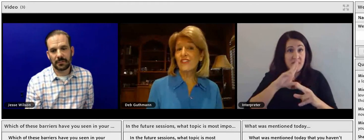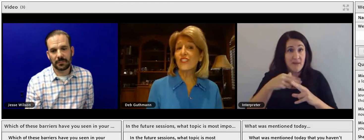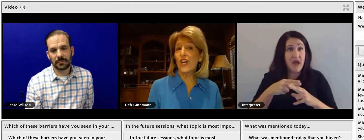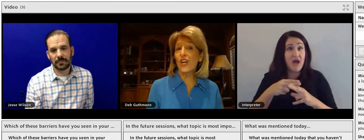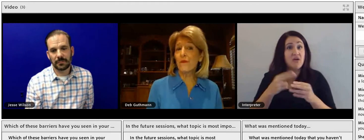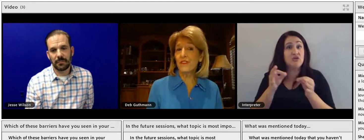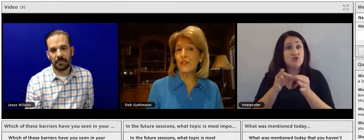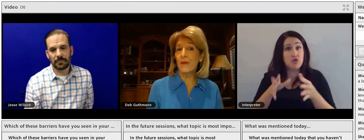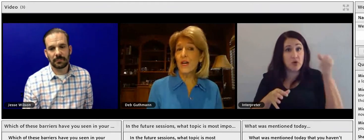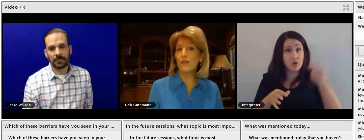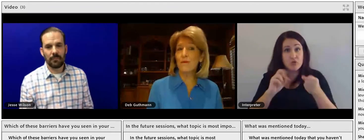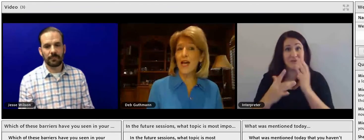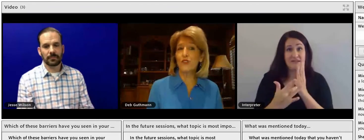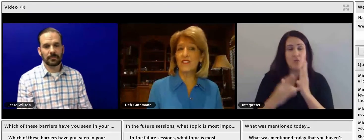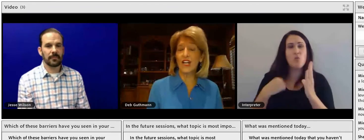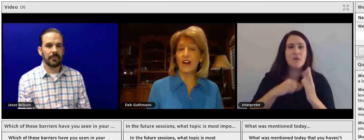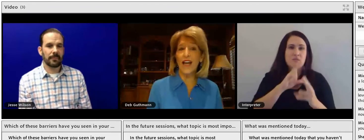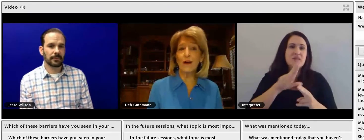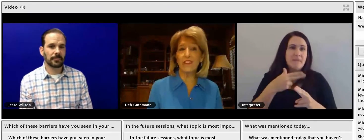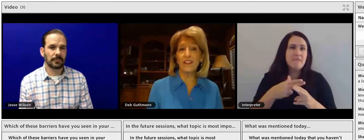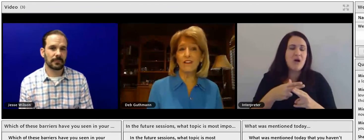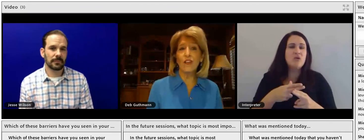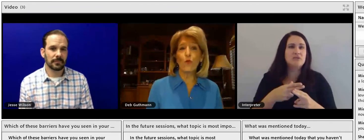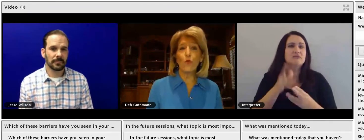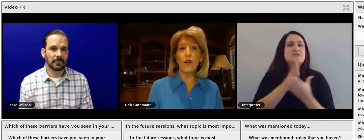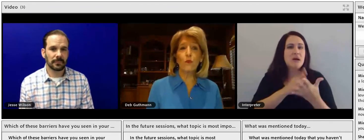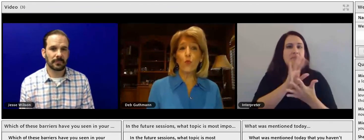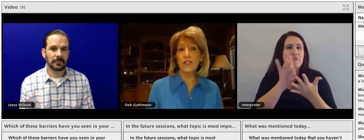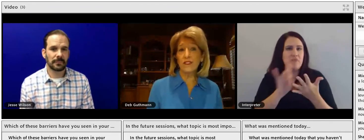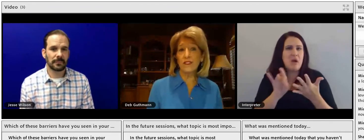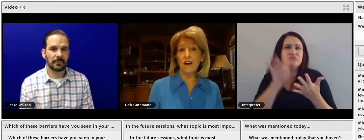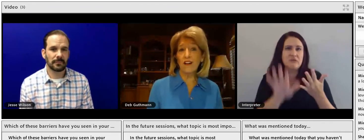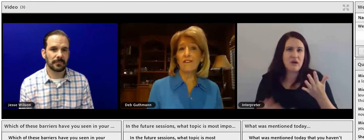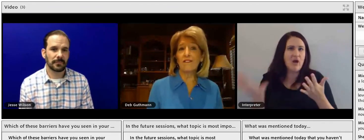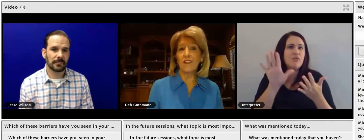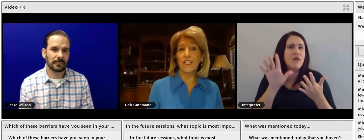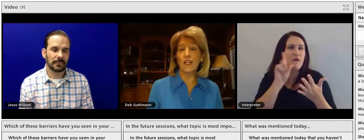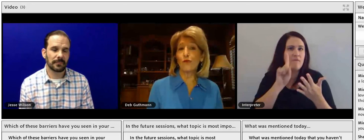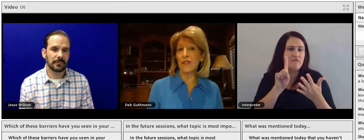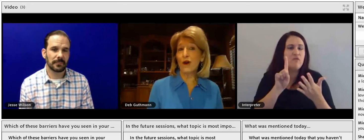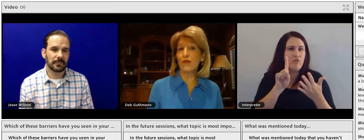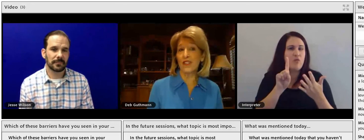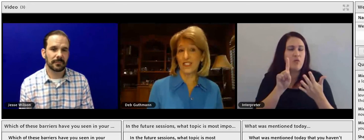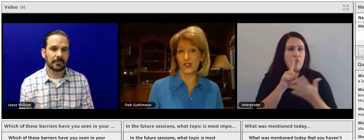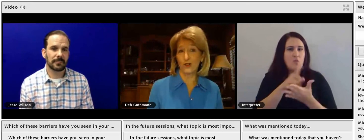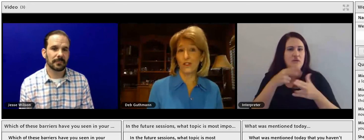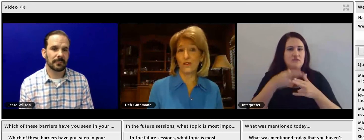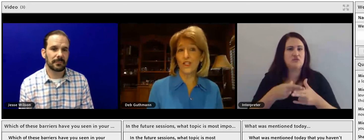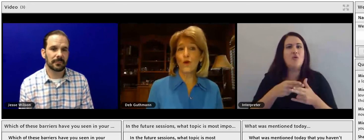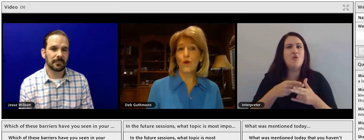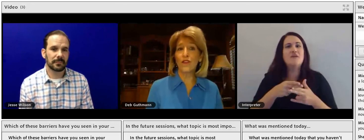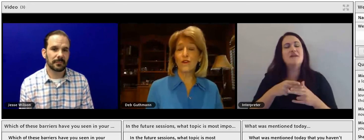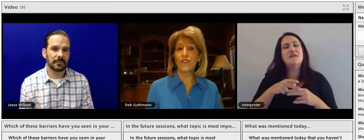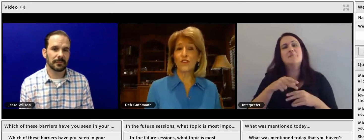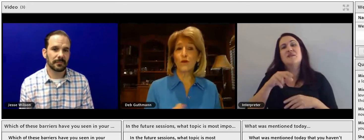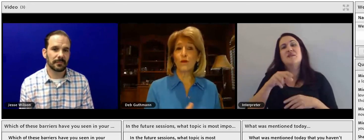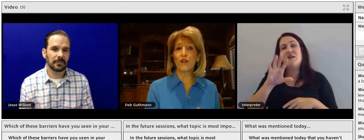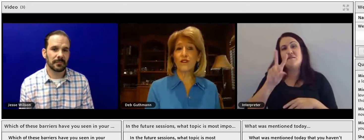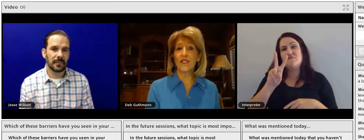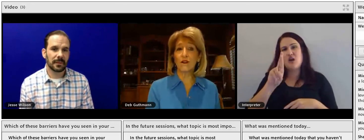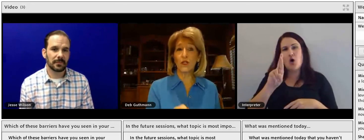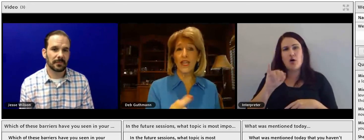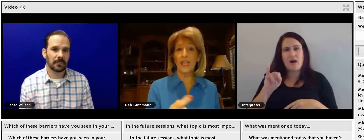technology, we'll actually talk with you about some options that are out there with what's called video remote interpreters,